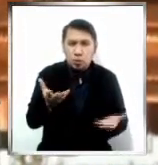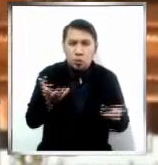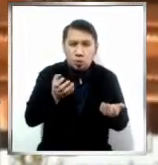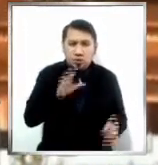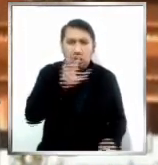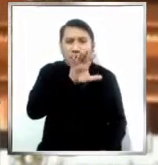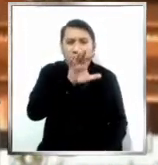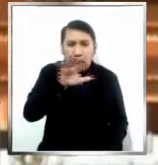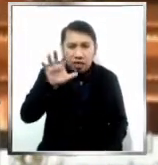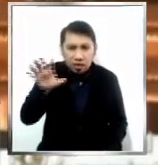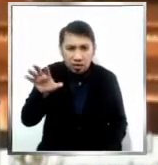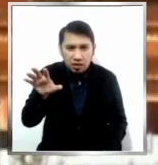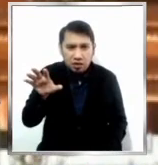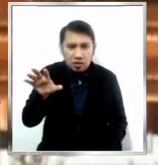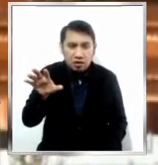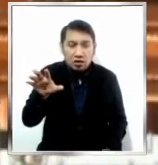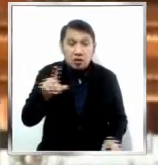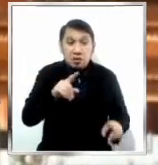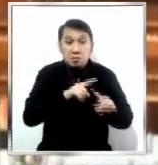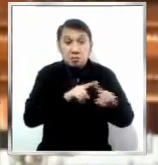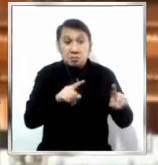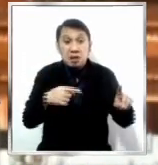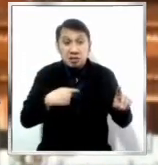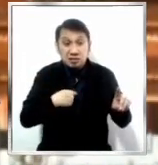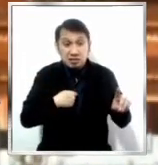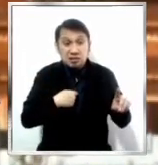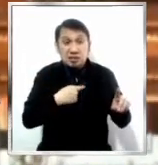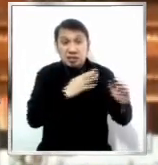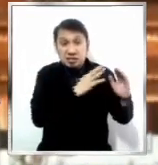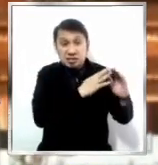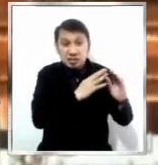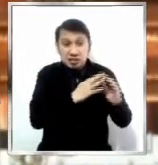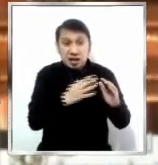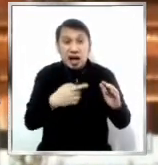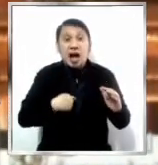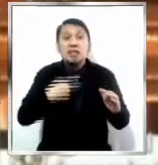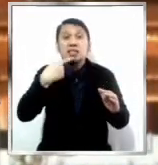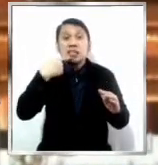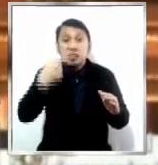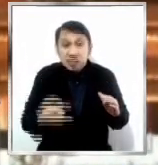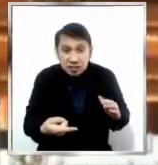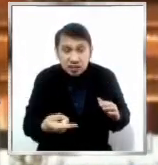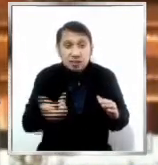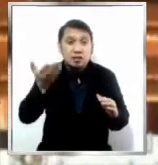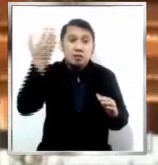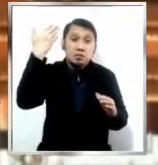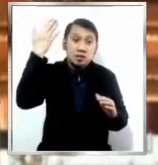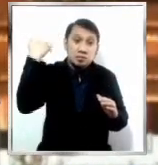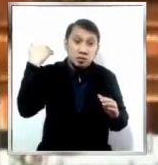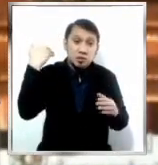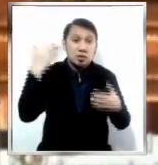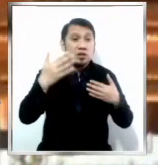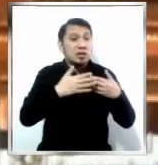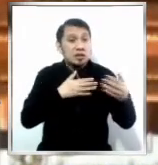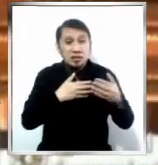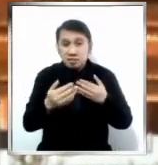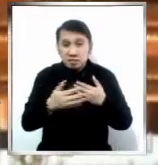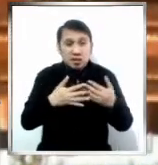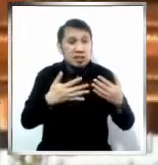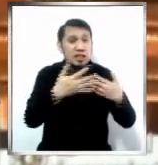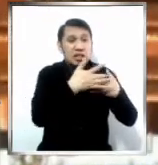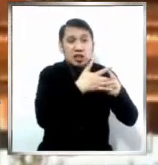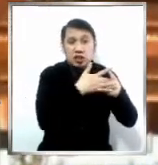But those cities I mentioned before, even during the early stages of